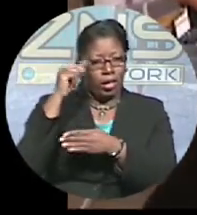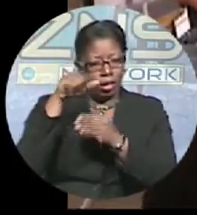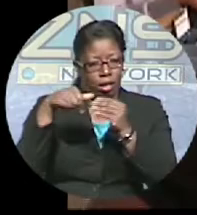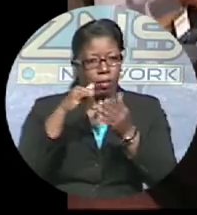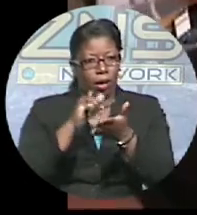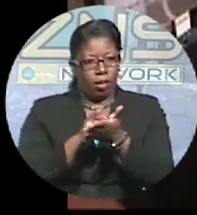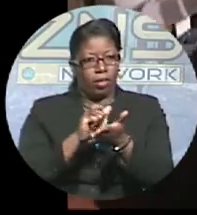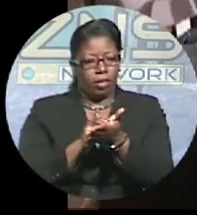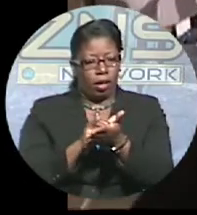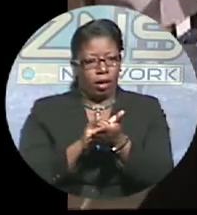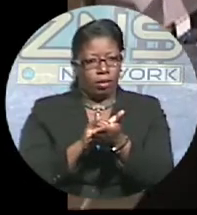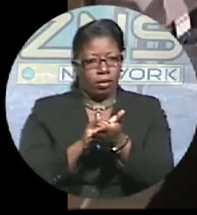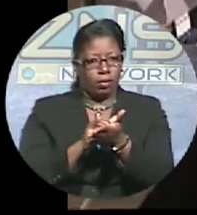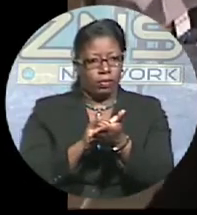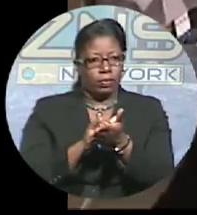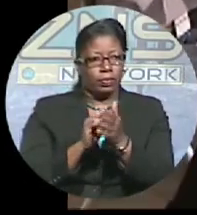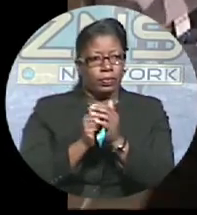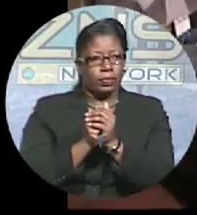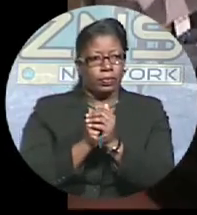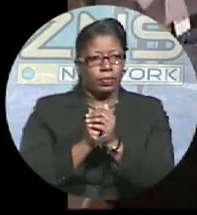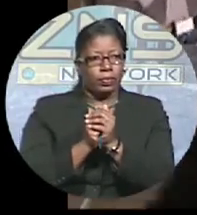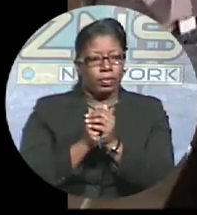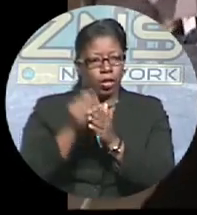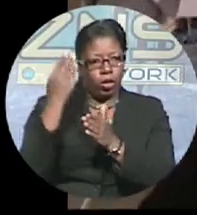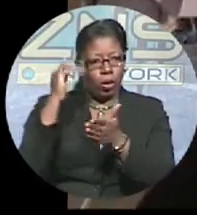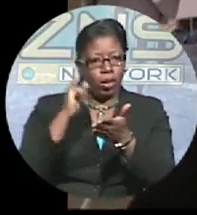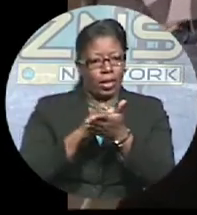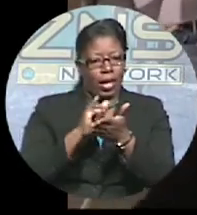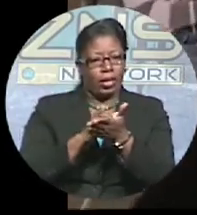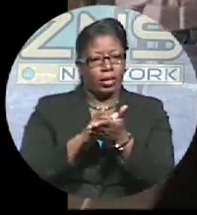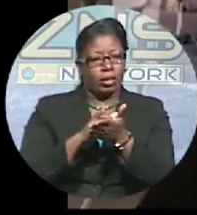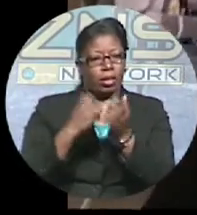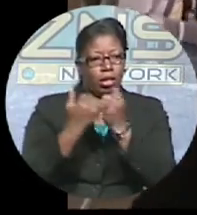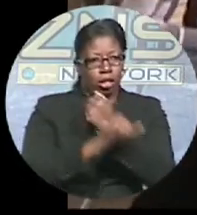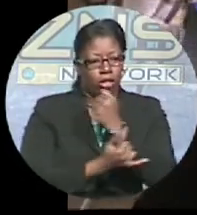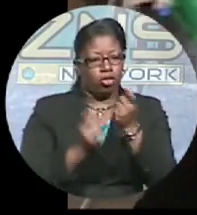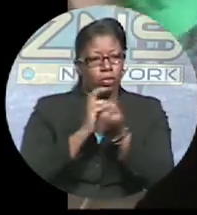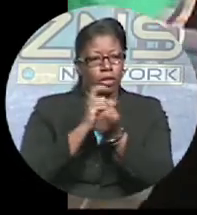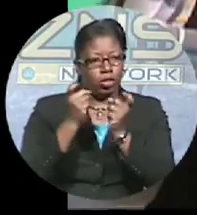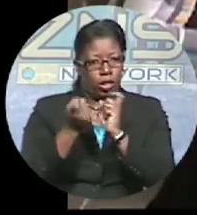it is and gradually going up with time as, you know, the country evolves and we do better economically.